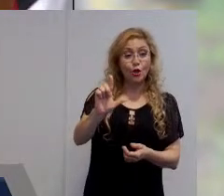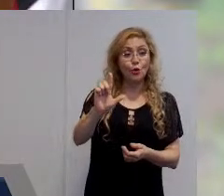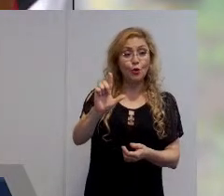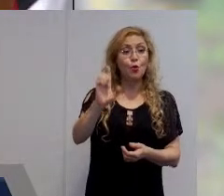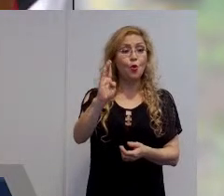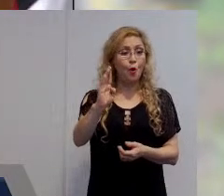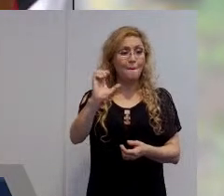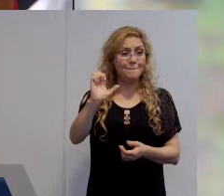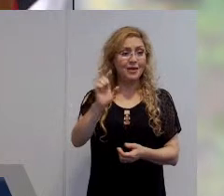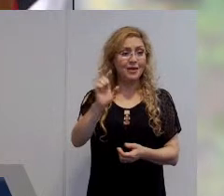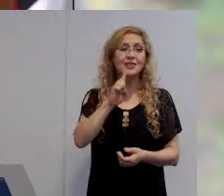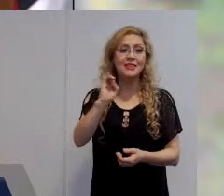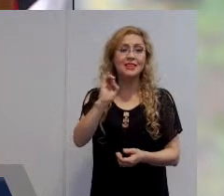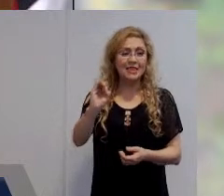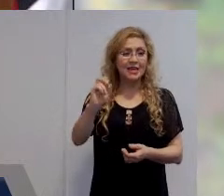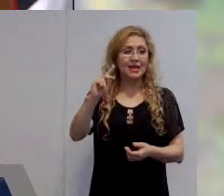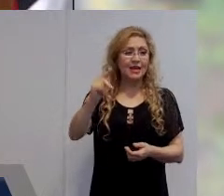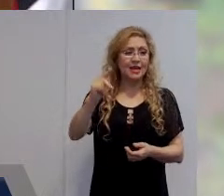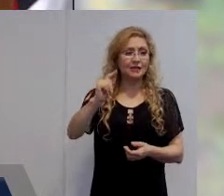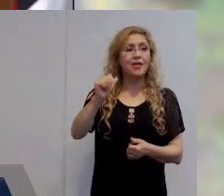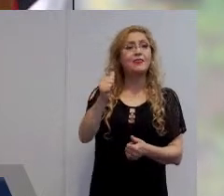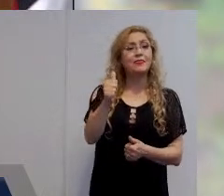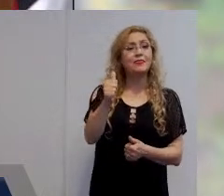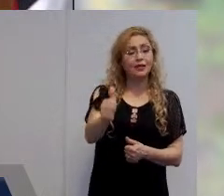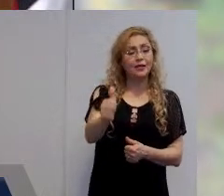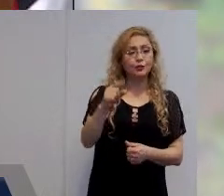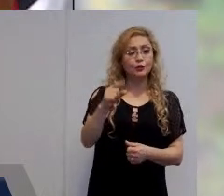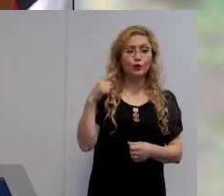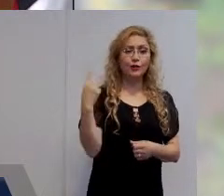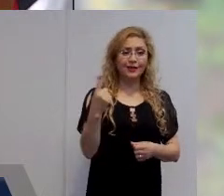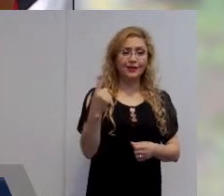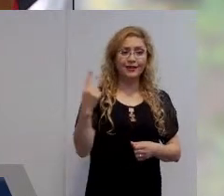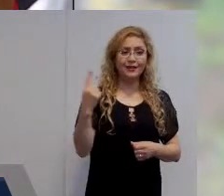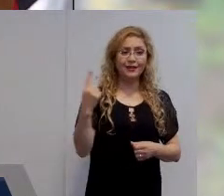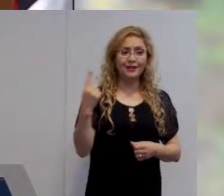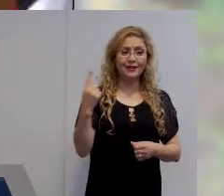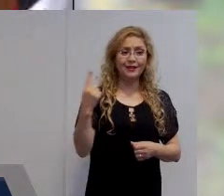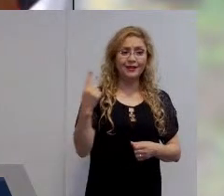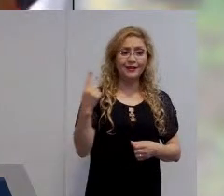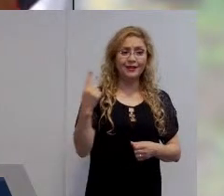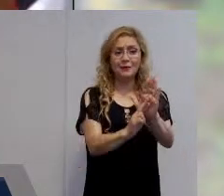representative for Latin America and the Caribbean.